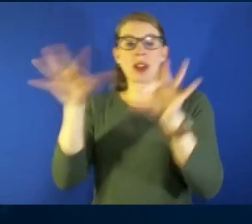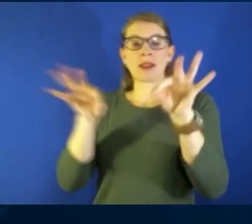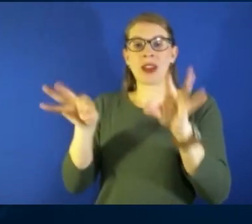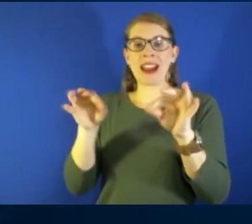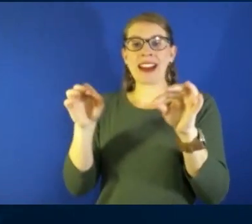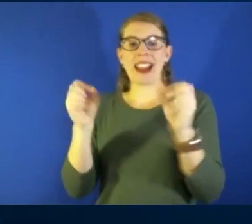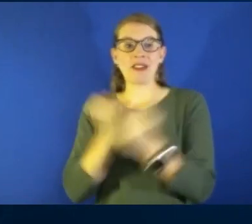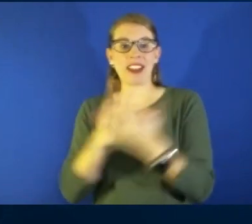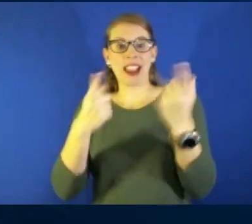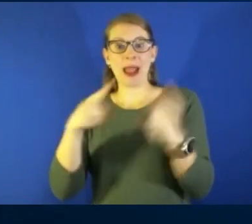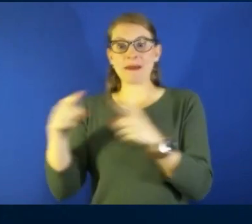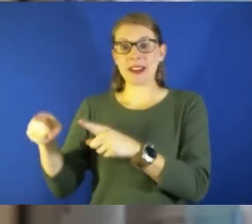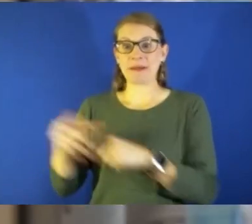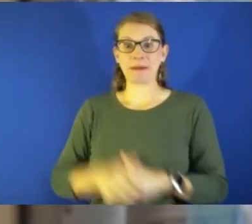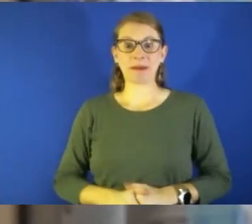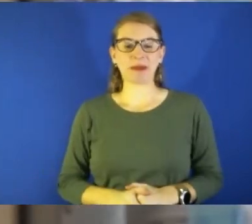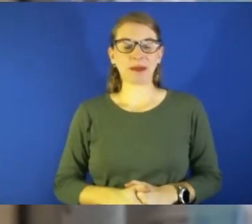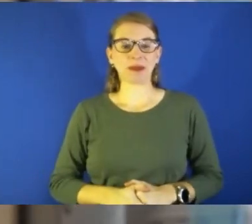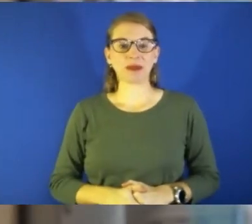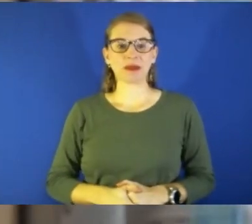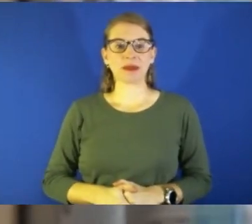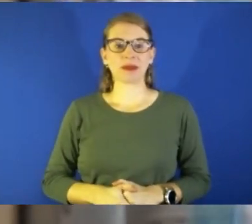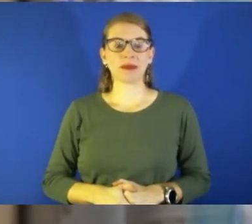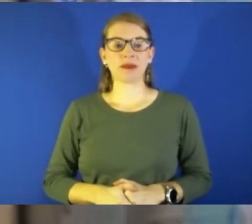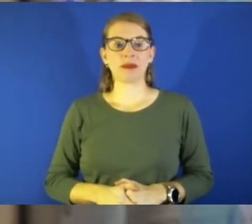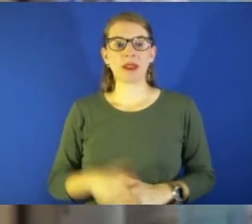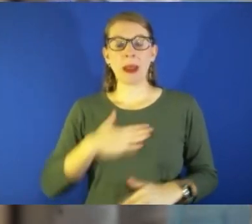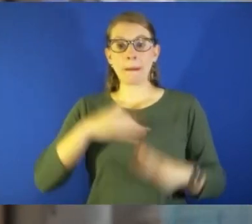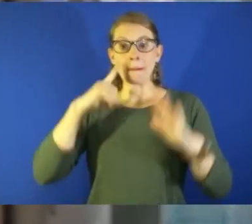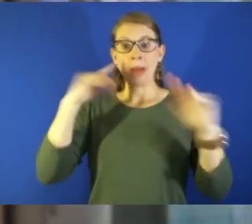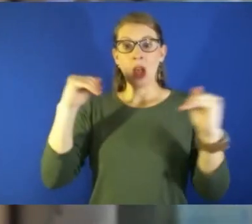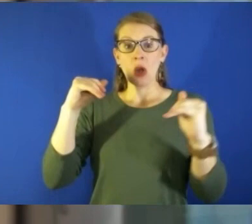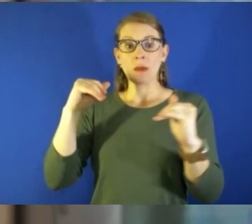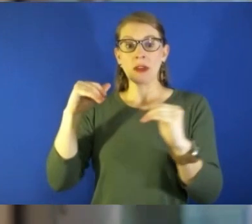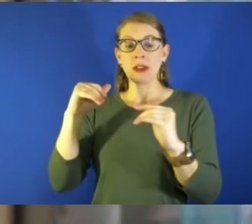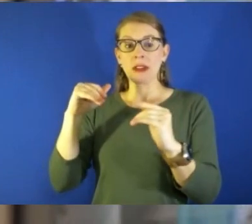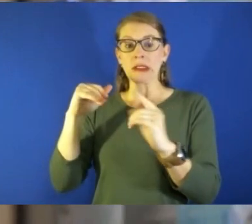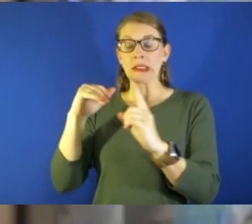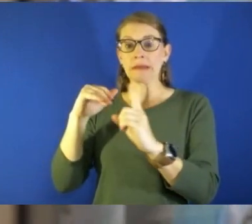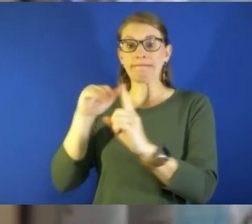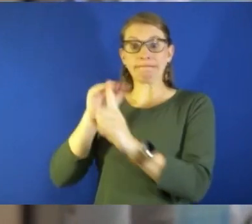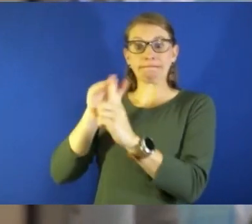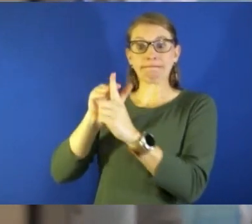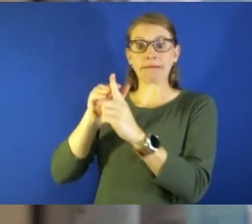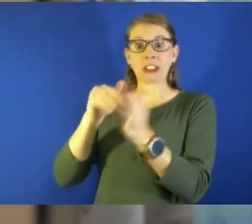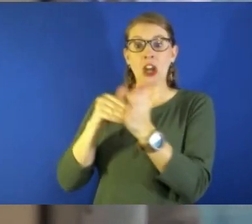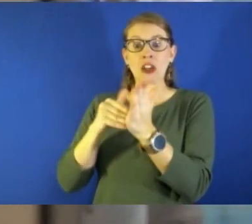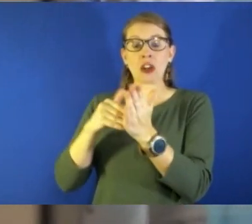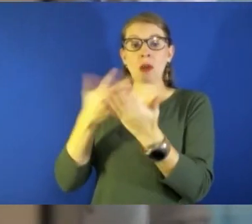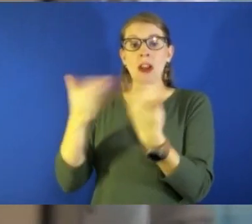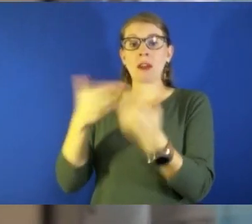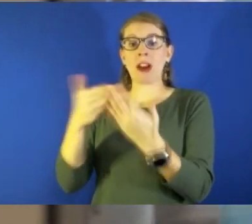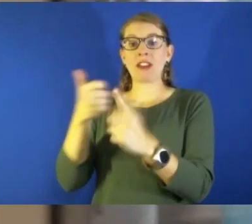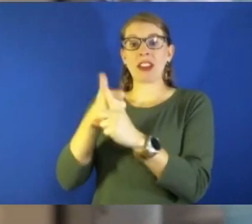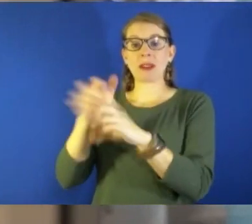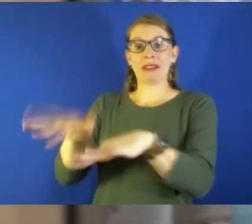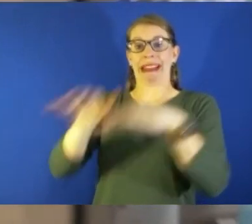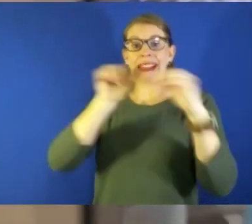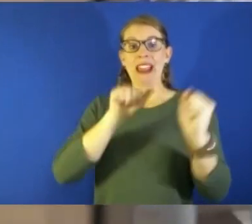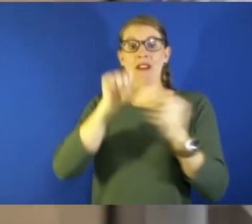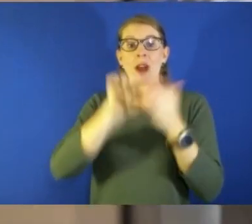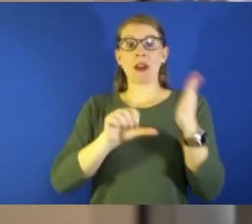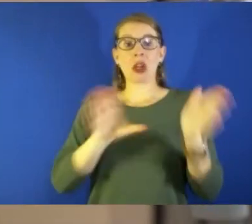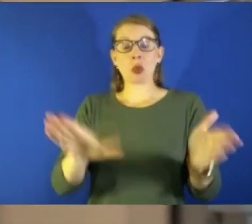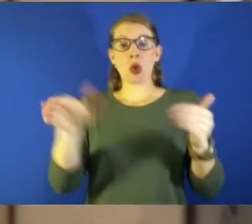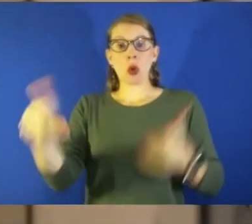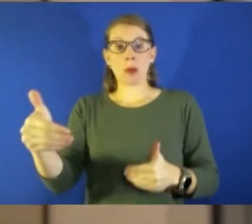on. My hope is to grab some of these doctors once they come out of the operating room, because we have planned to talk